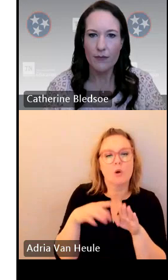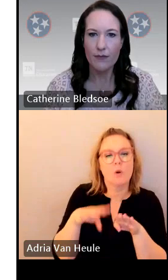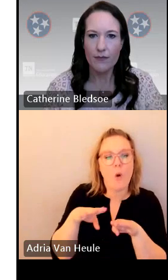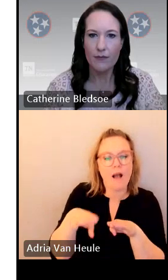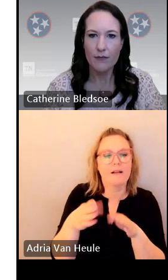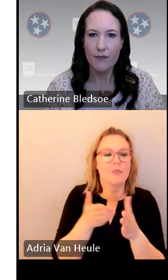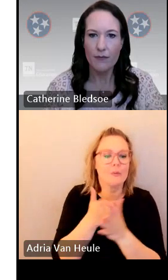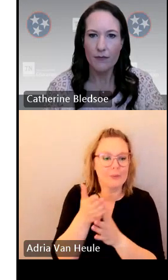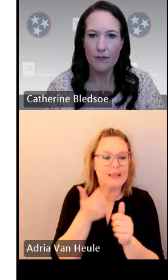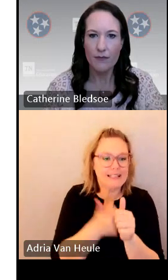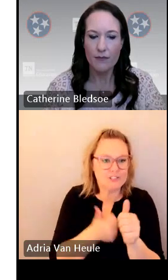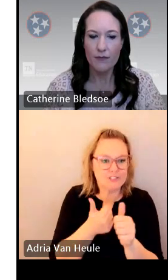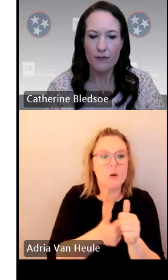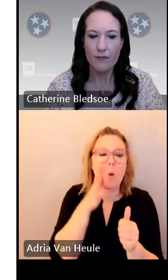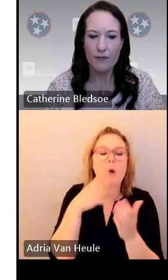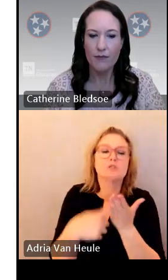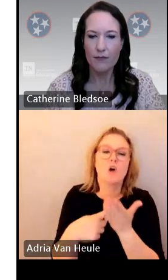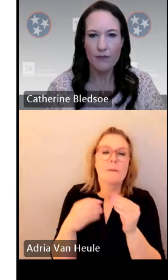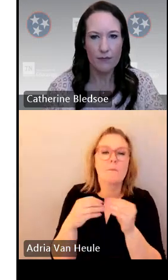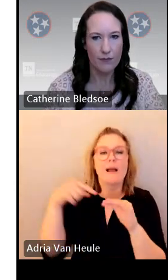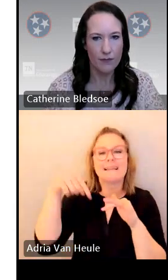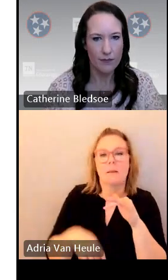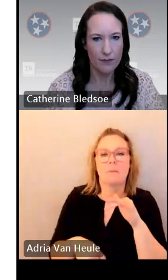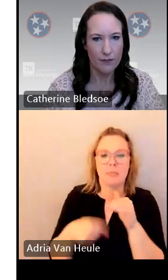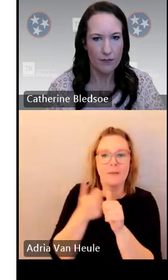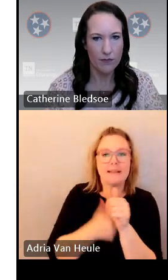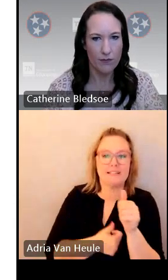but we'll talk more in depth about each of these steps.